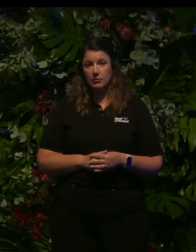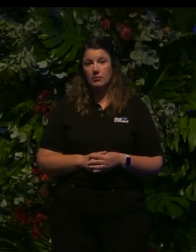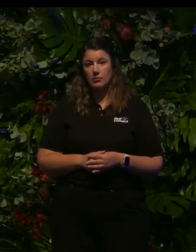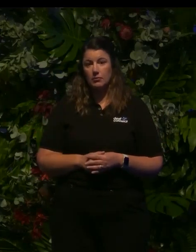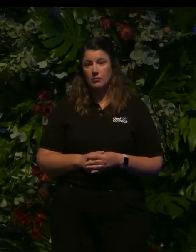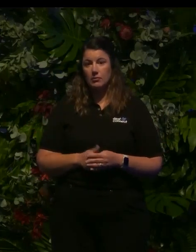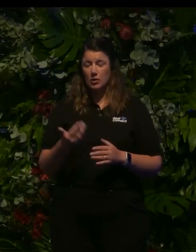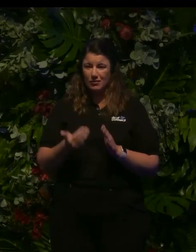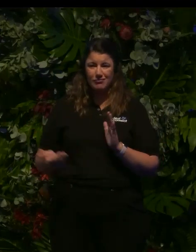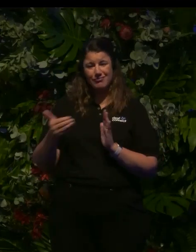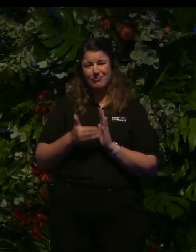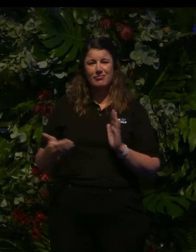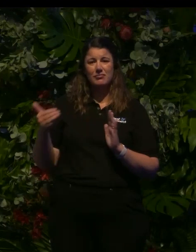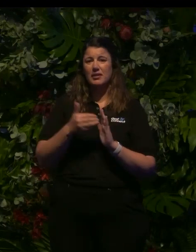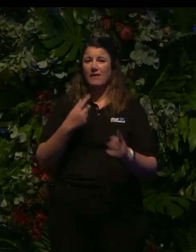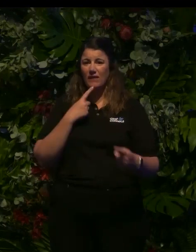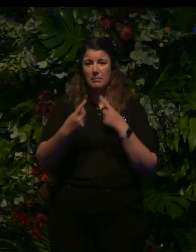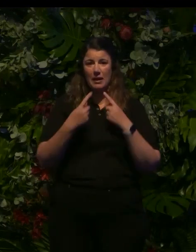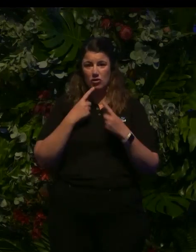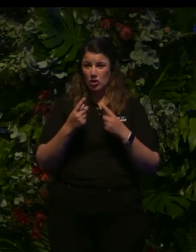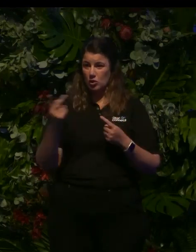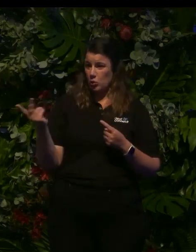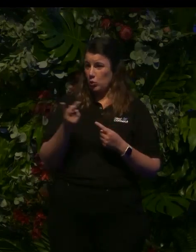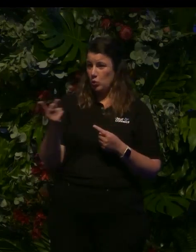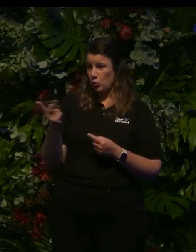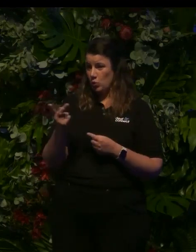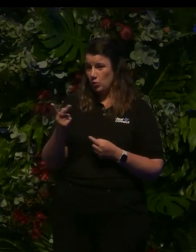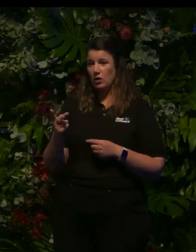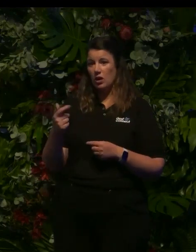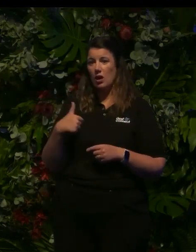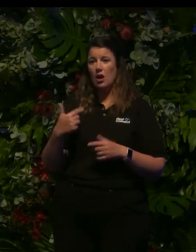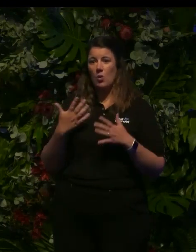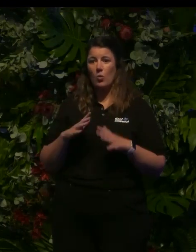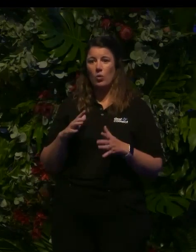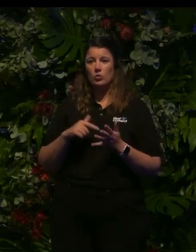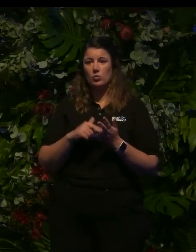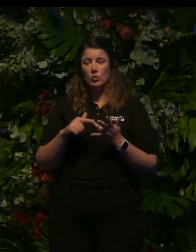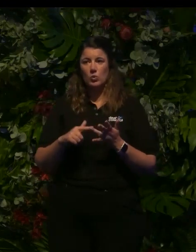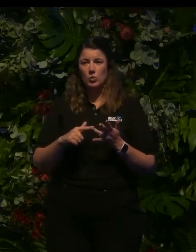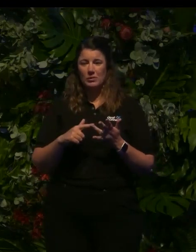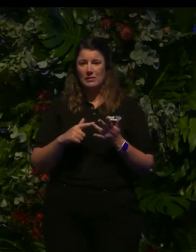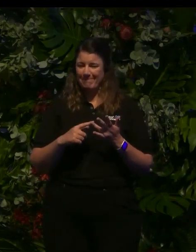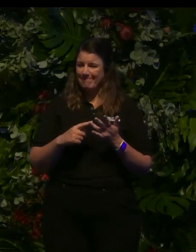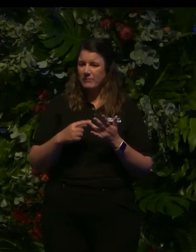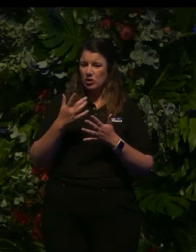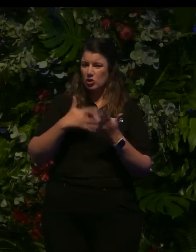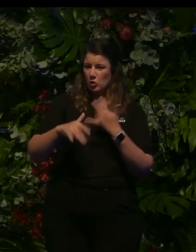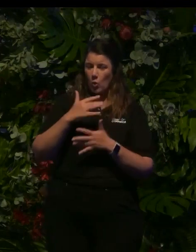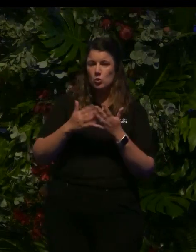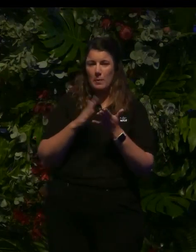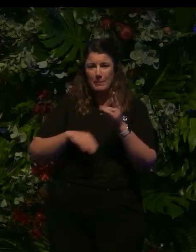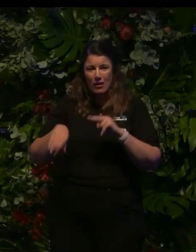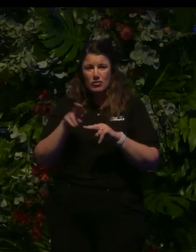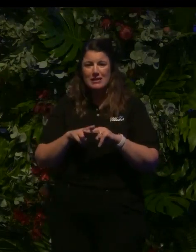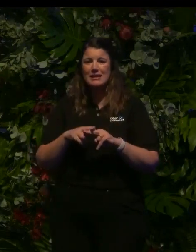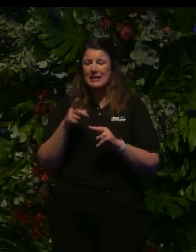stressy situation that you as a couple, but I want to spotlight as well something, social parenting, there is as